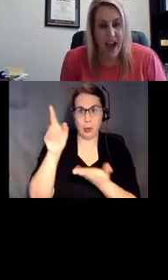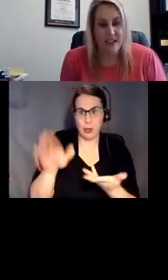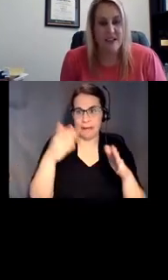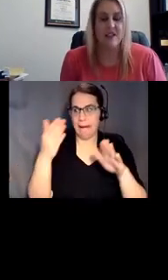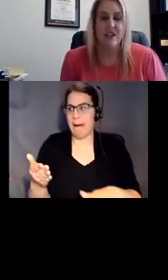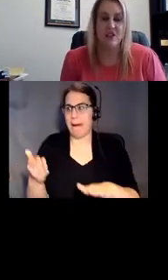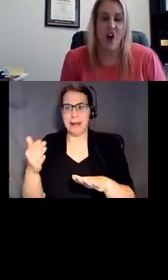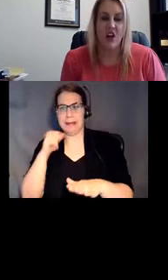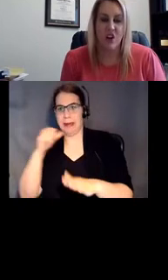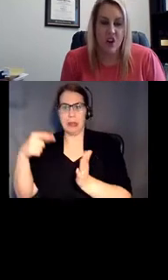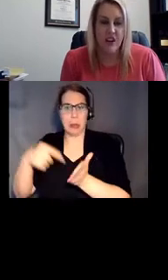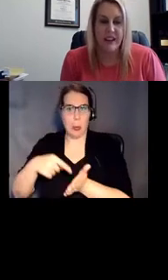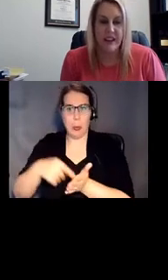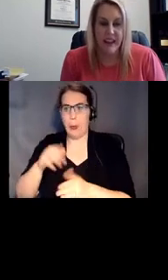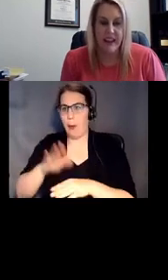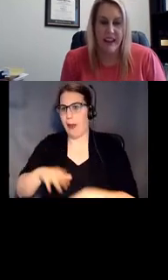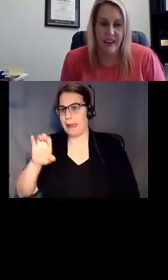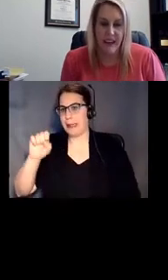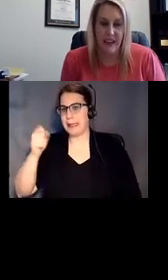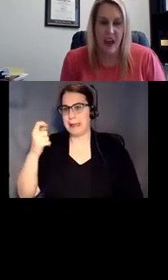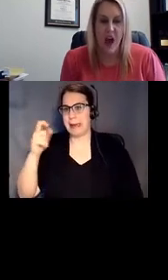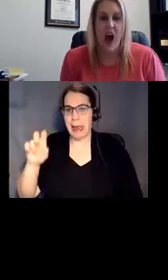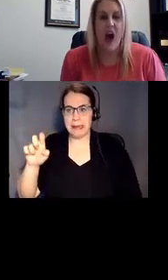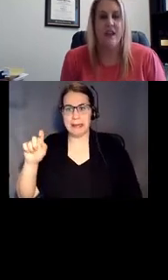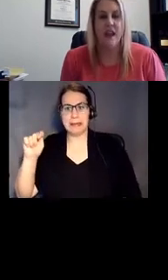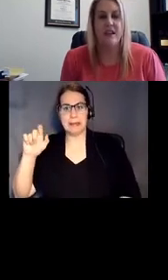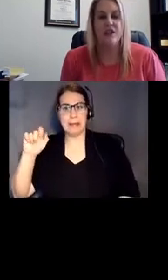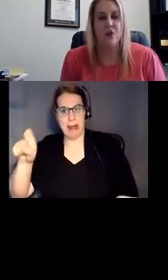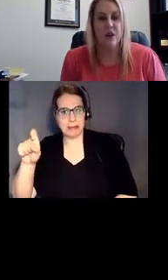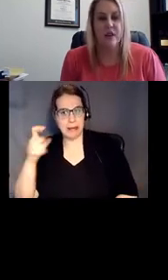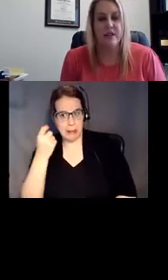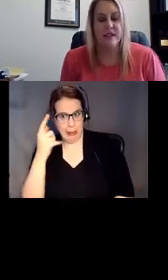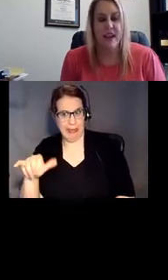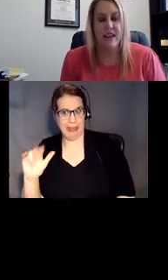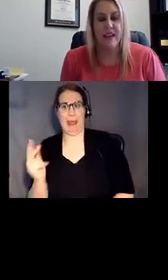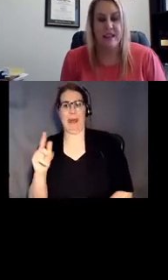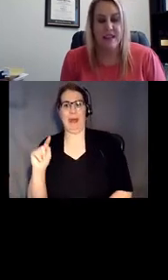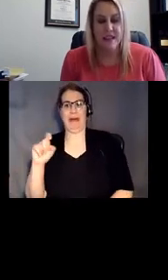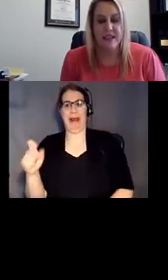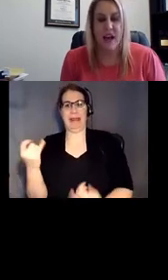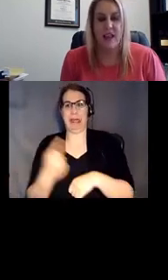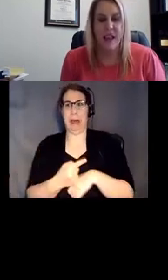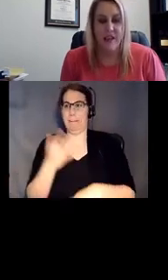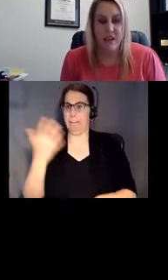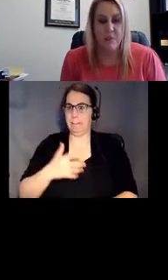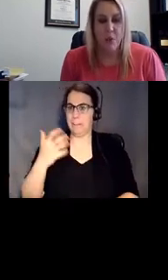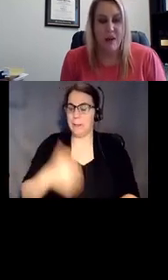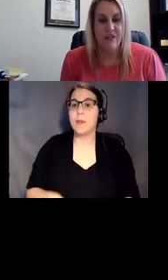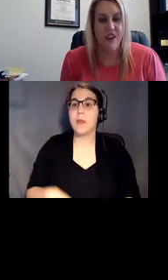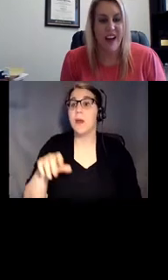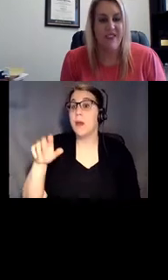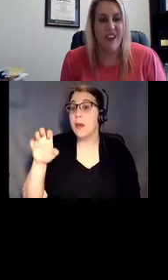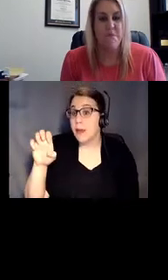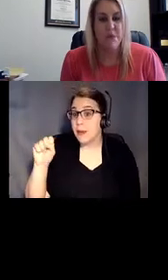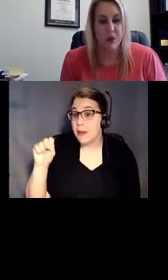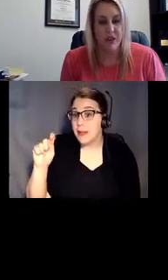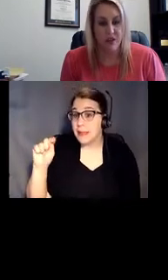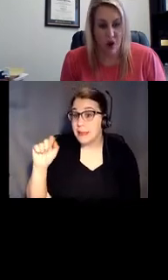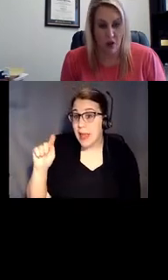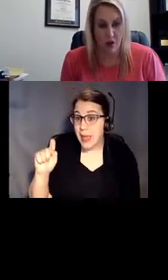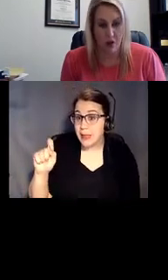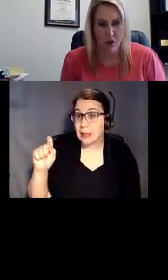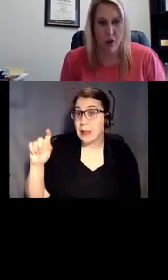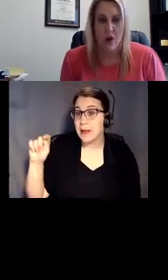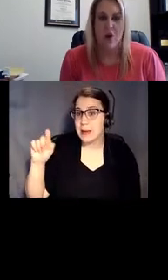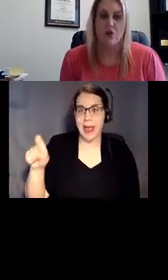estate tax does not currently kick in unless your estate exceeds $11.58